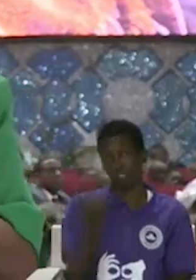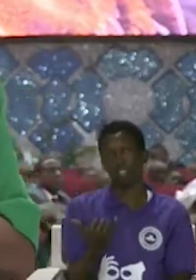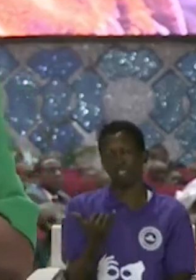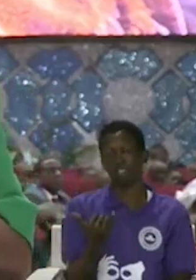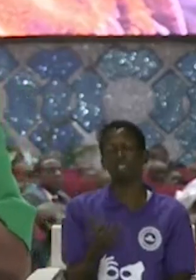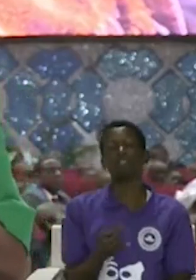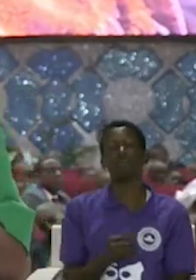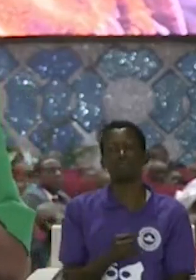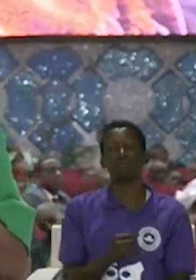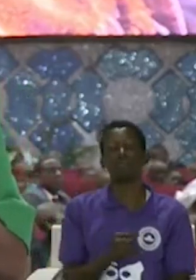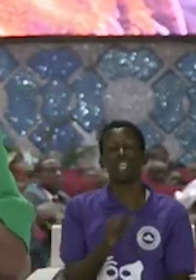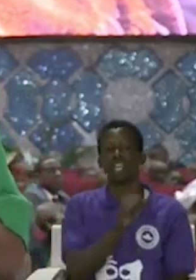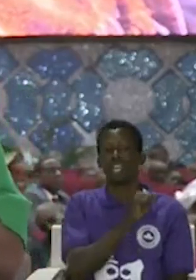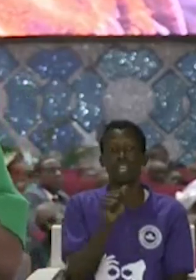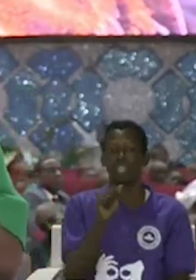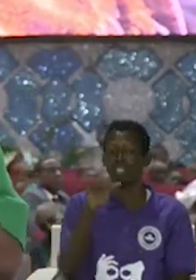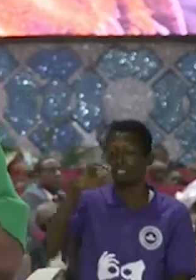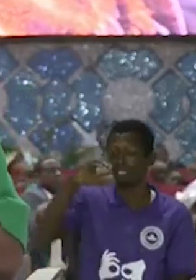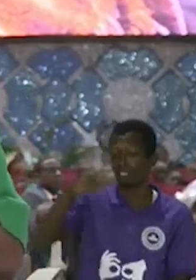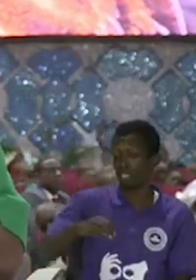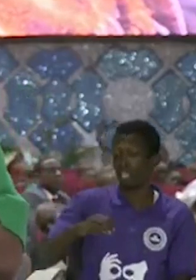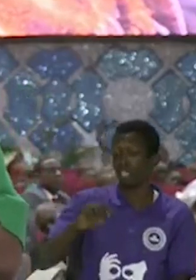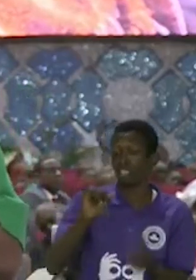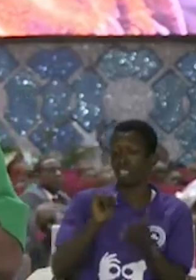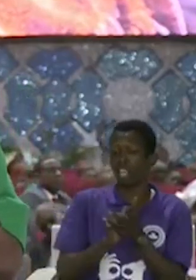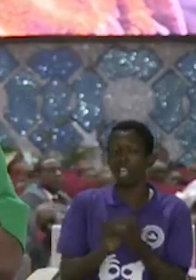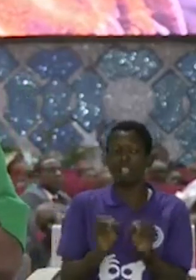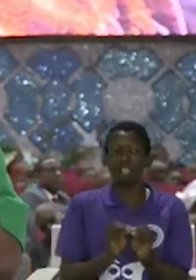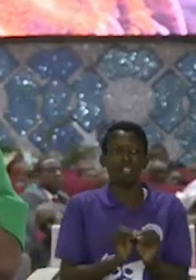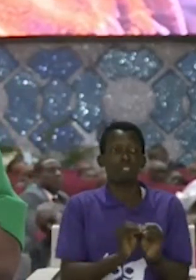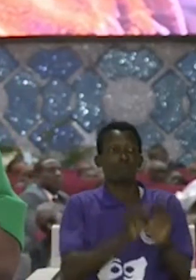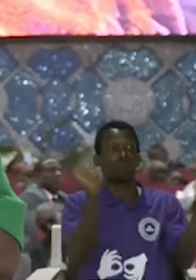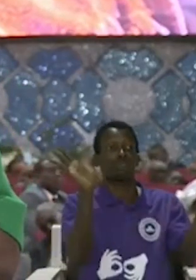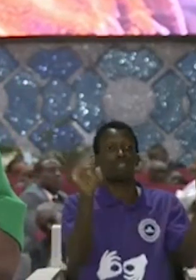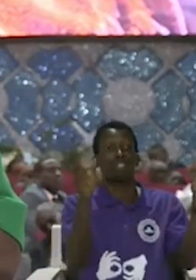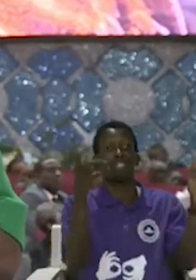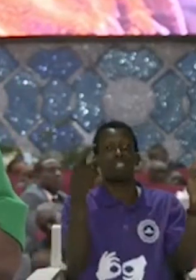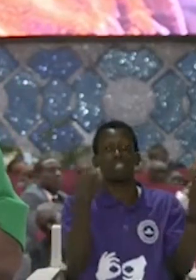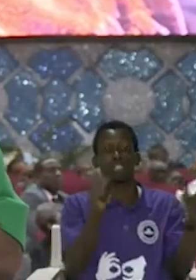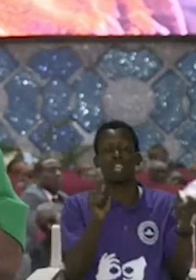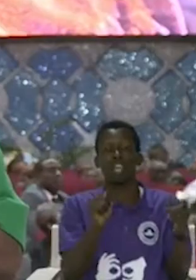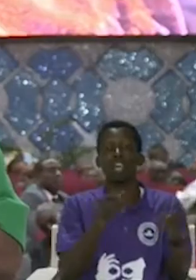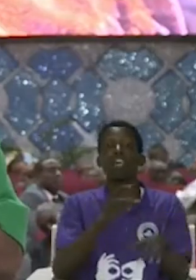A child that exposes the nakedness of his father